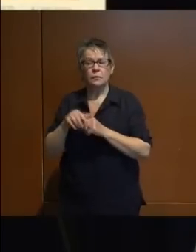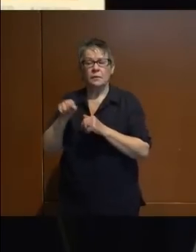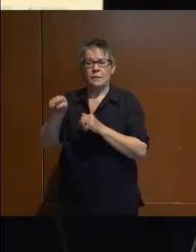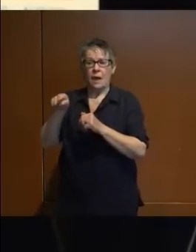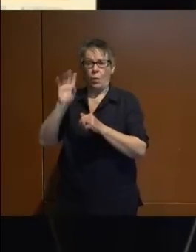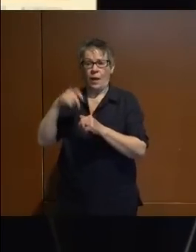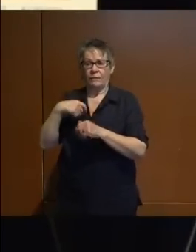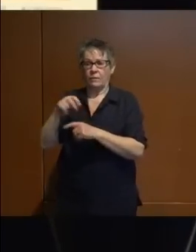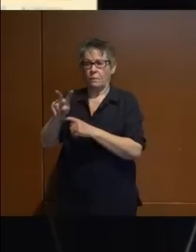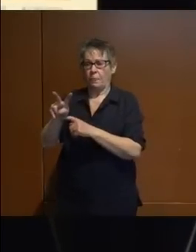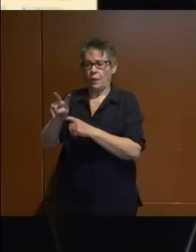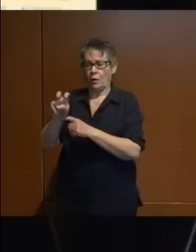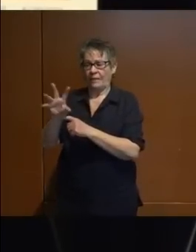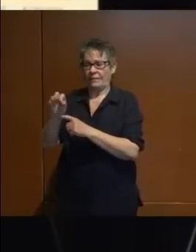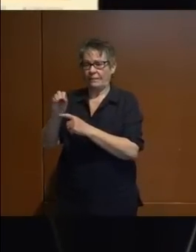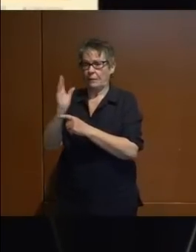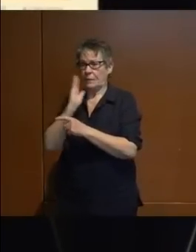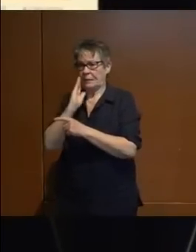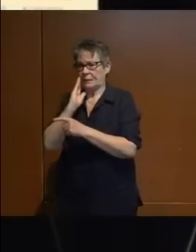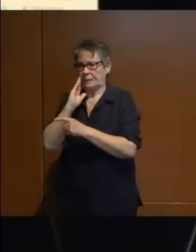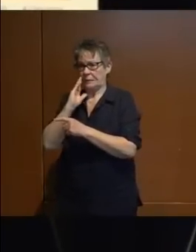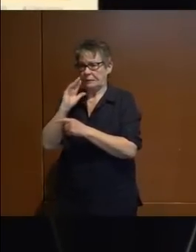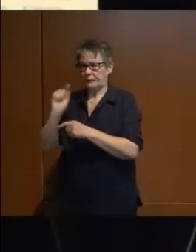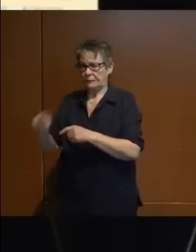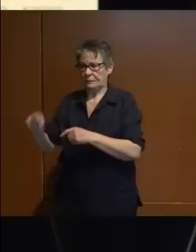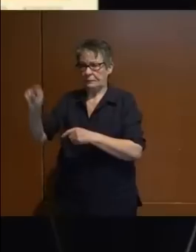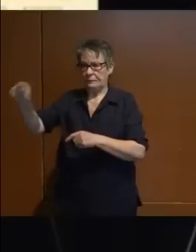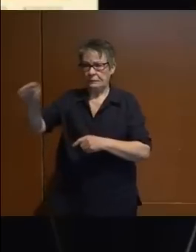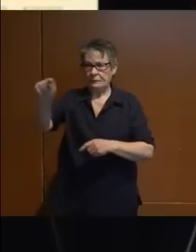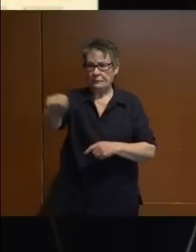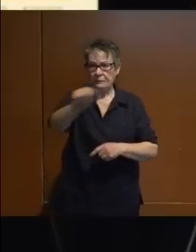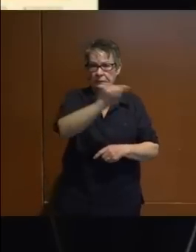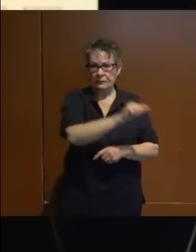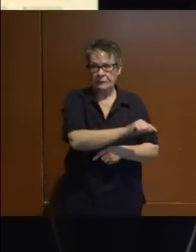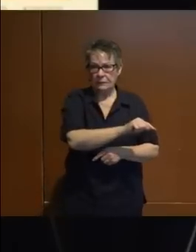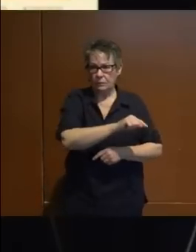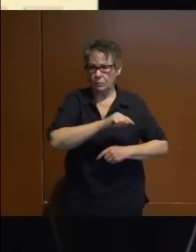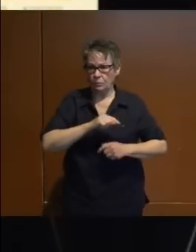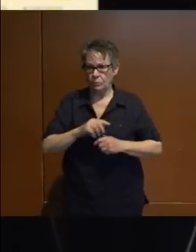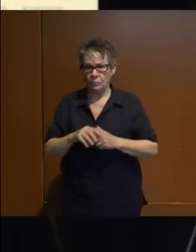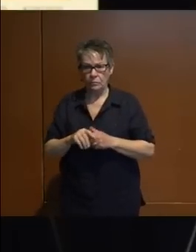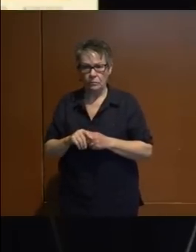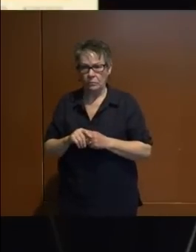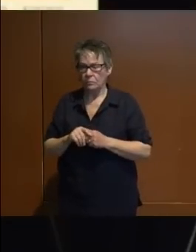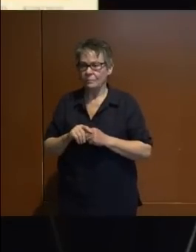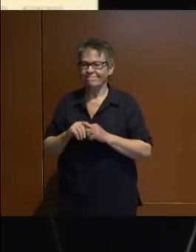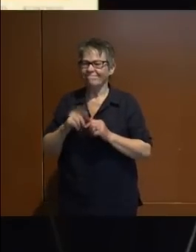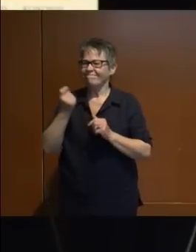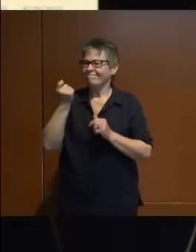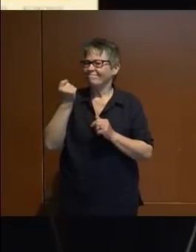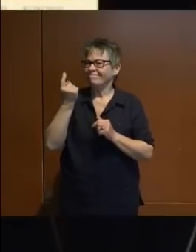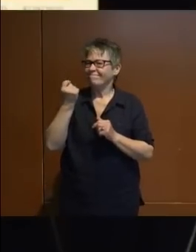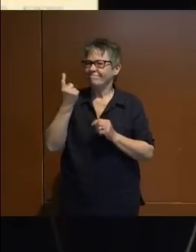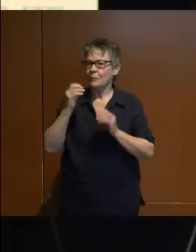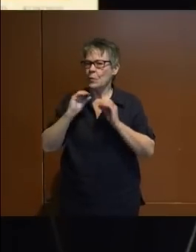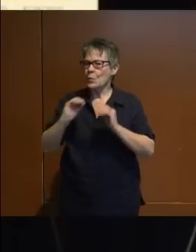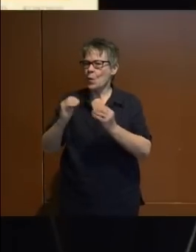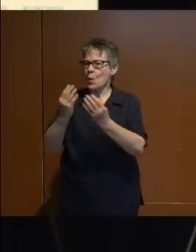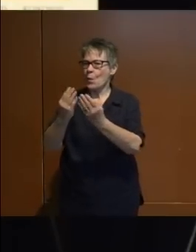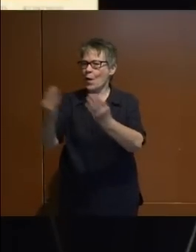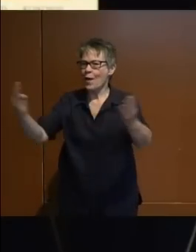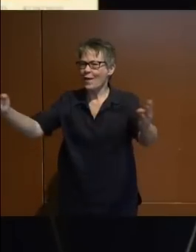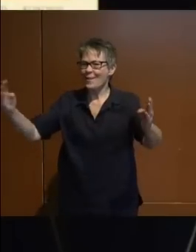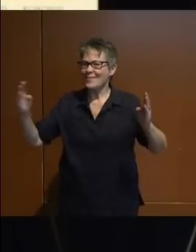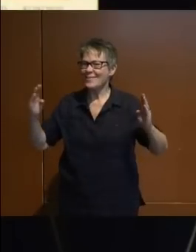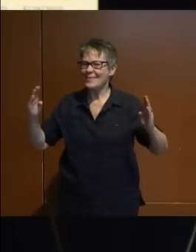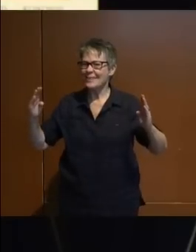there's not walls between them. So we have to be careful about the types of patients we put in there. The lower acuity patients are